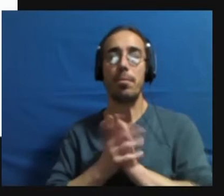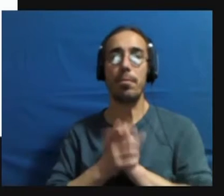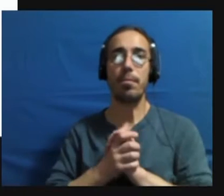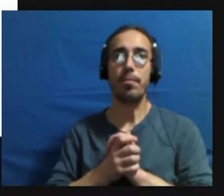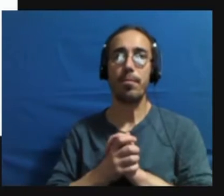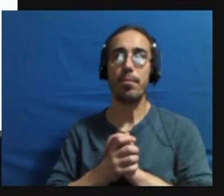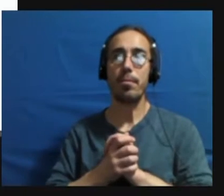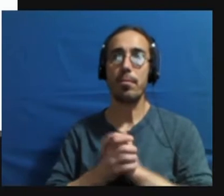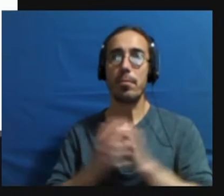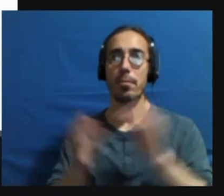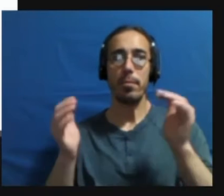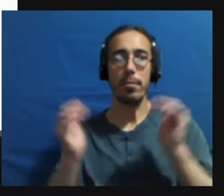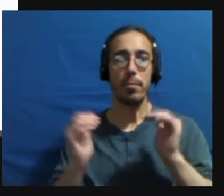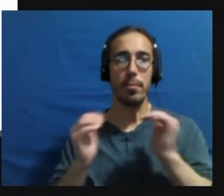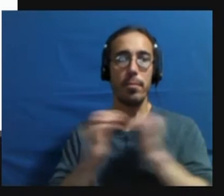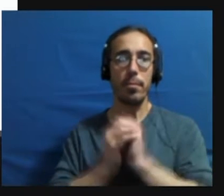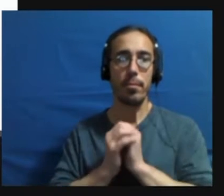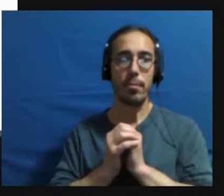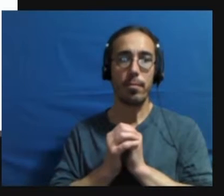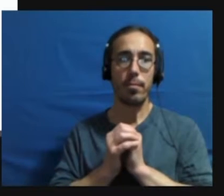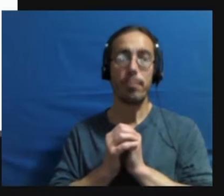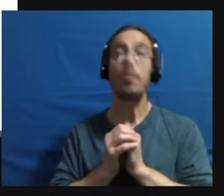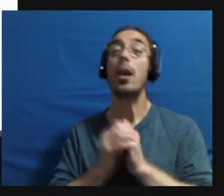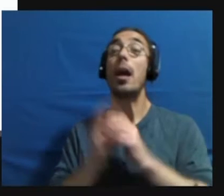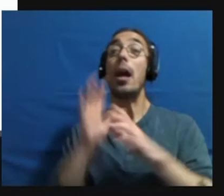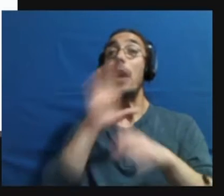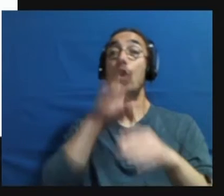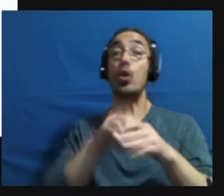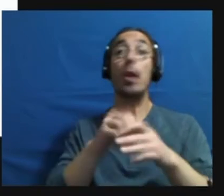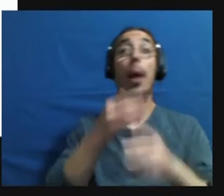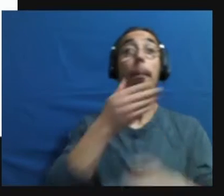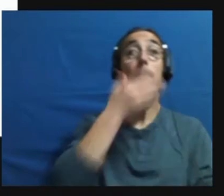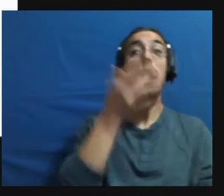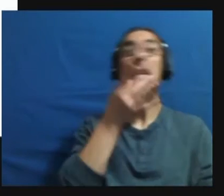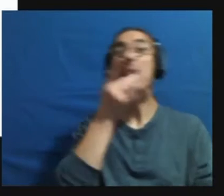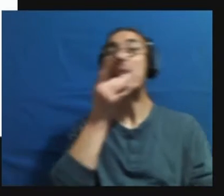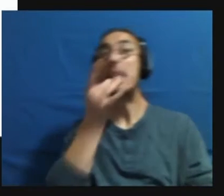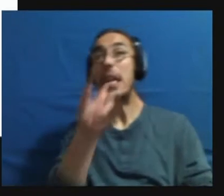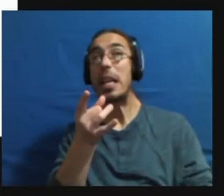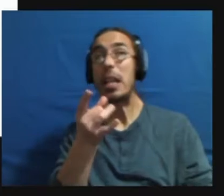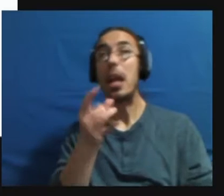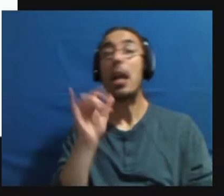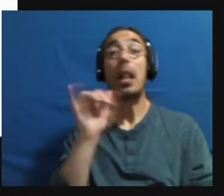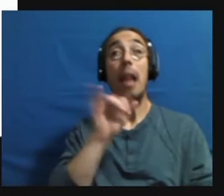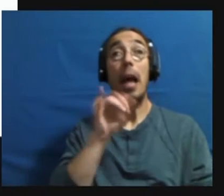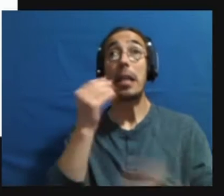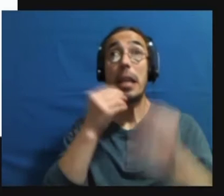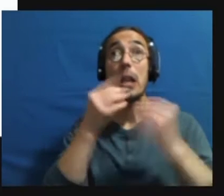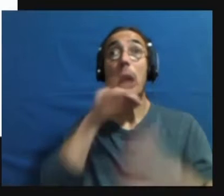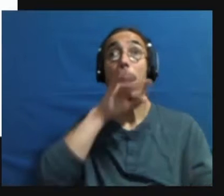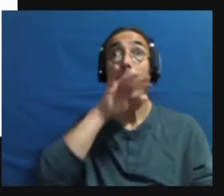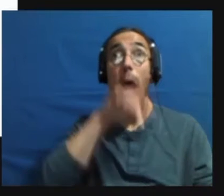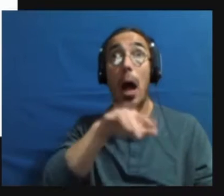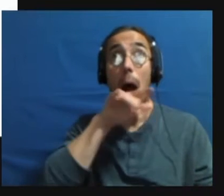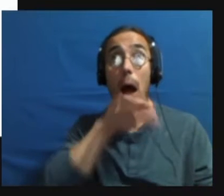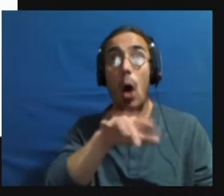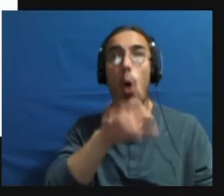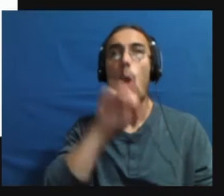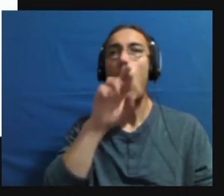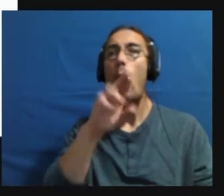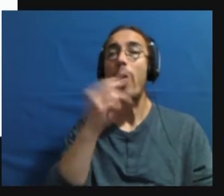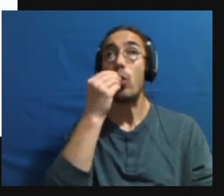Then we can combine the senses of smell and taste when we eat spicy foods or food with strong